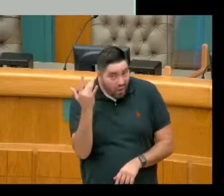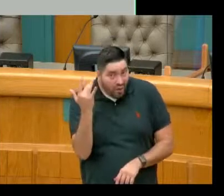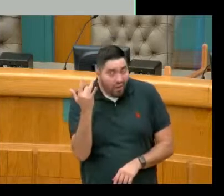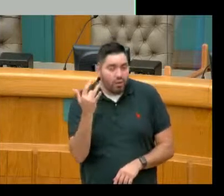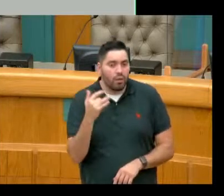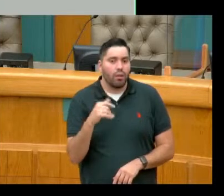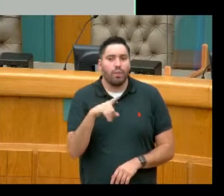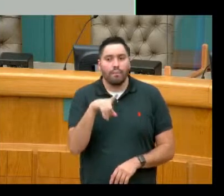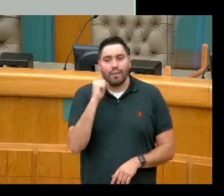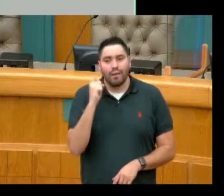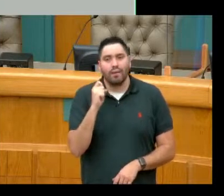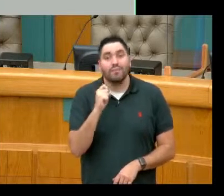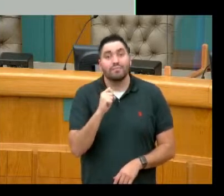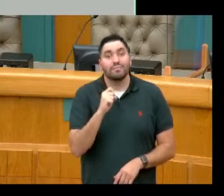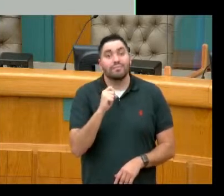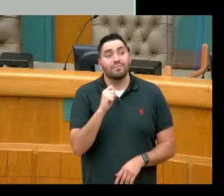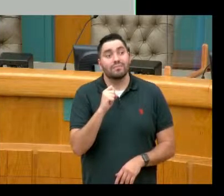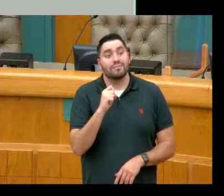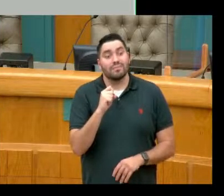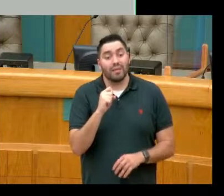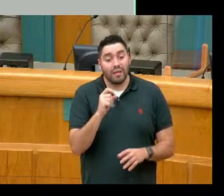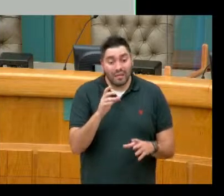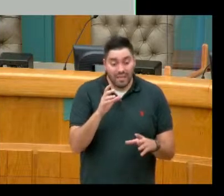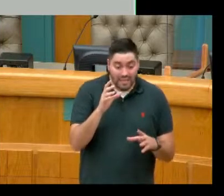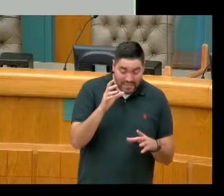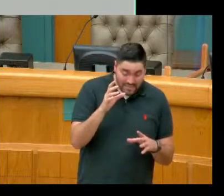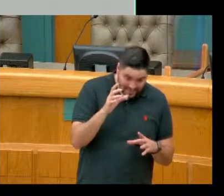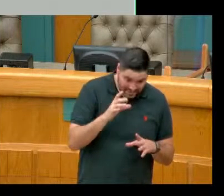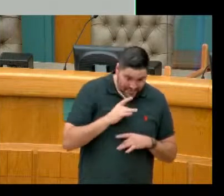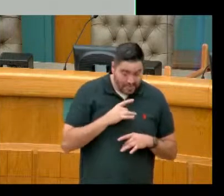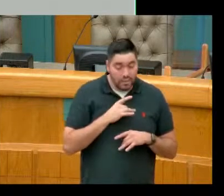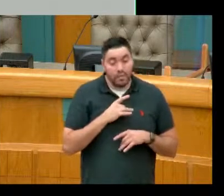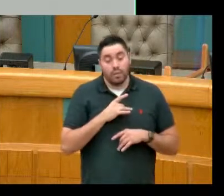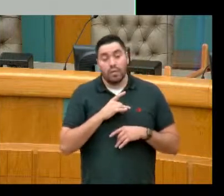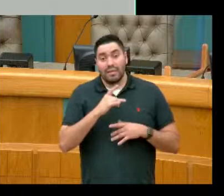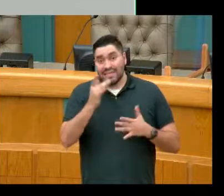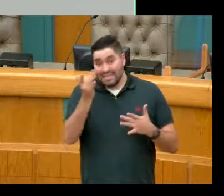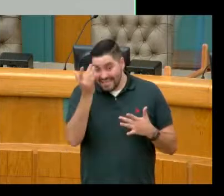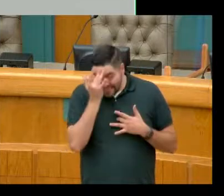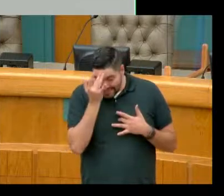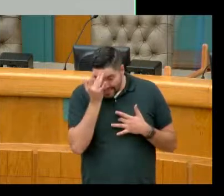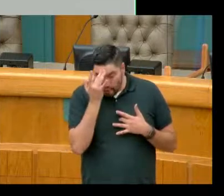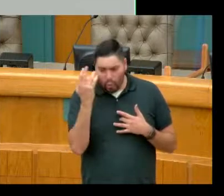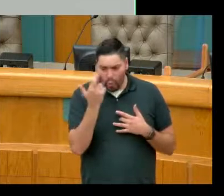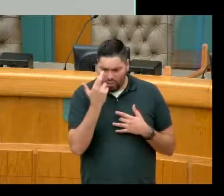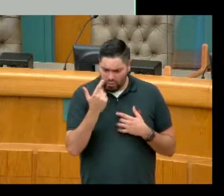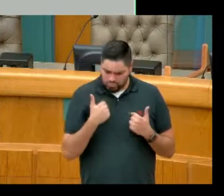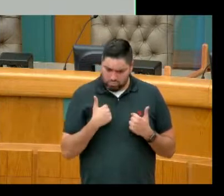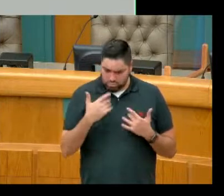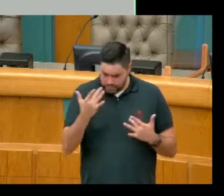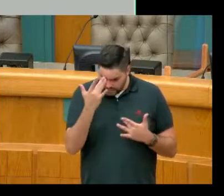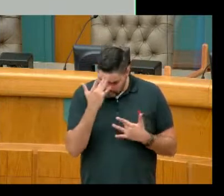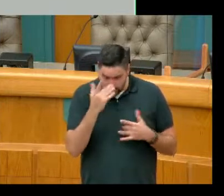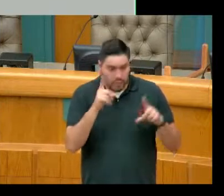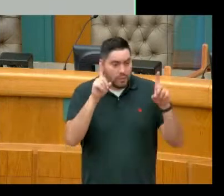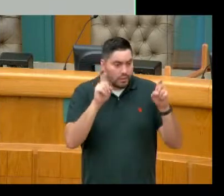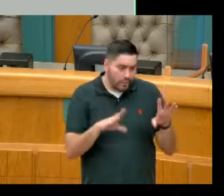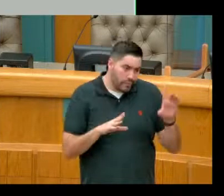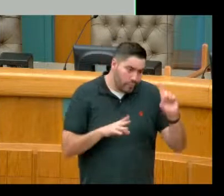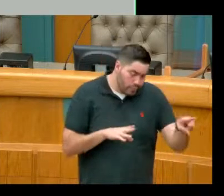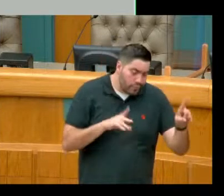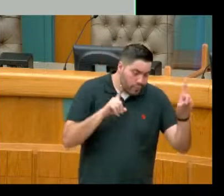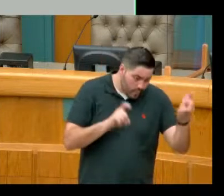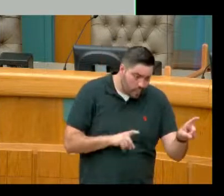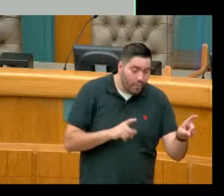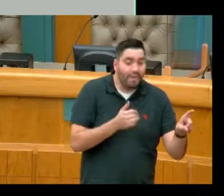rank fairly high, and I think this is an excellent opportunity to point out the lags that occur with COVID and when we start to see